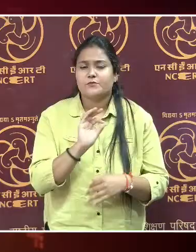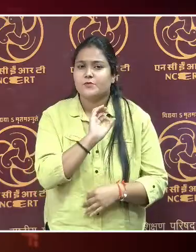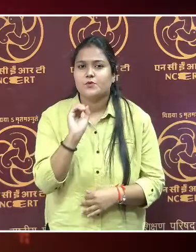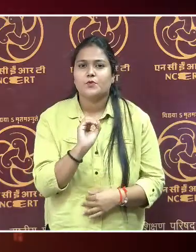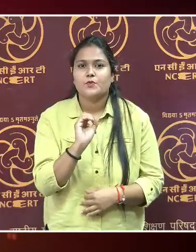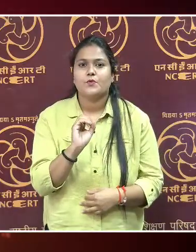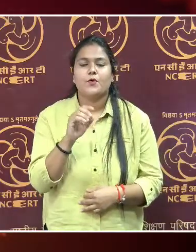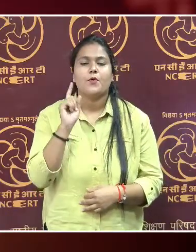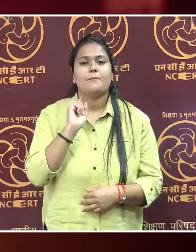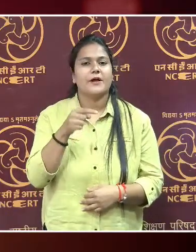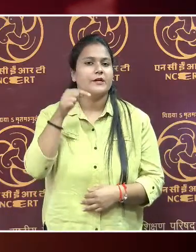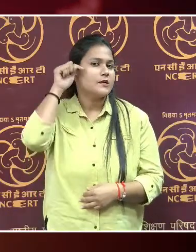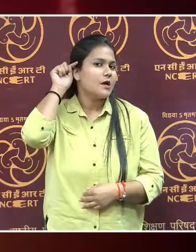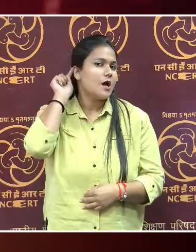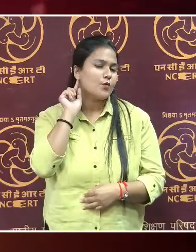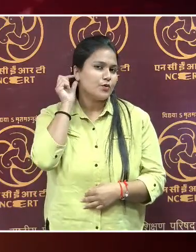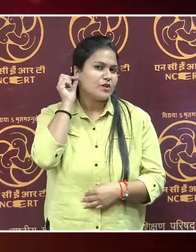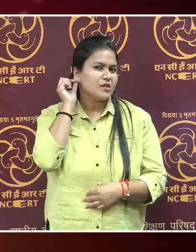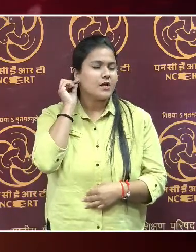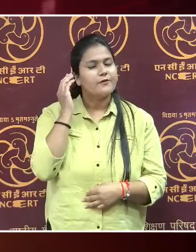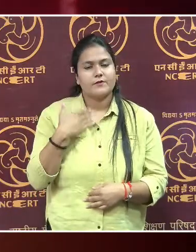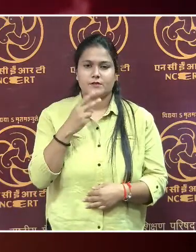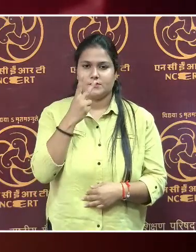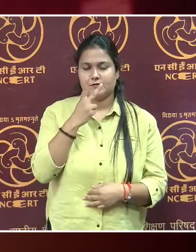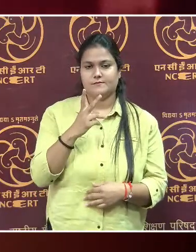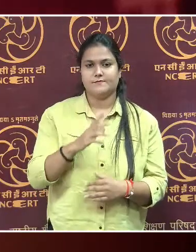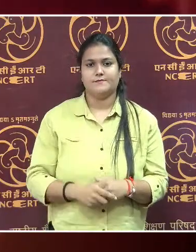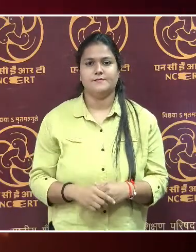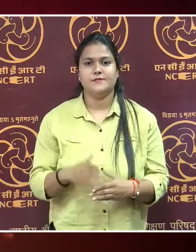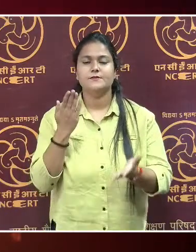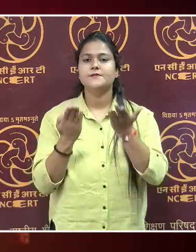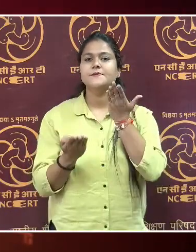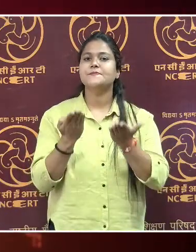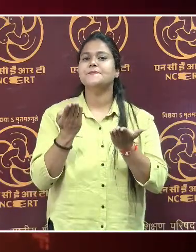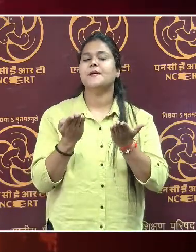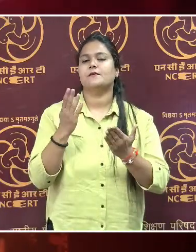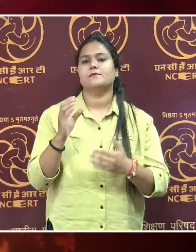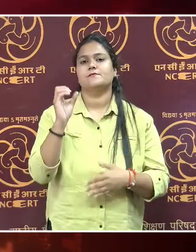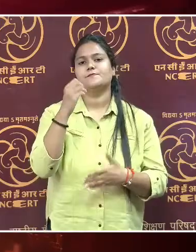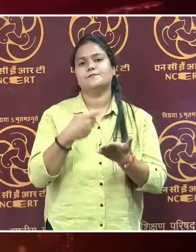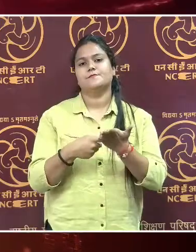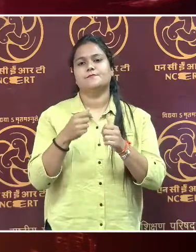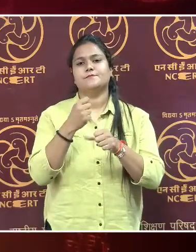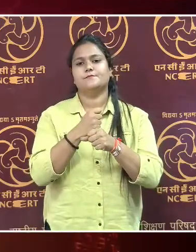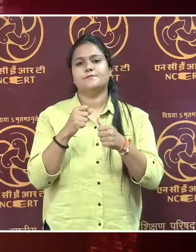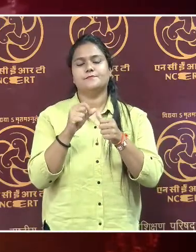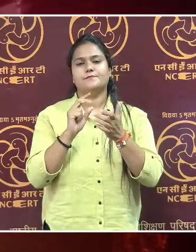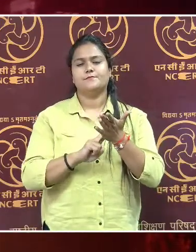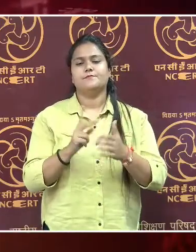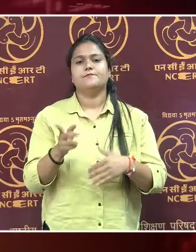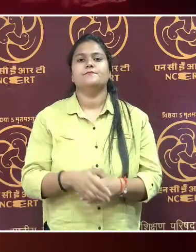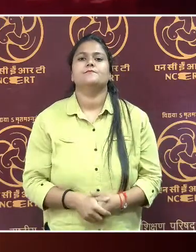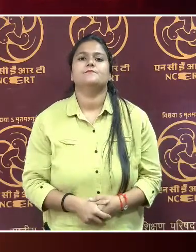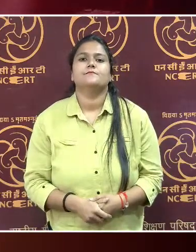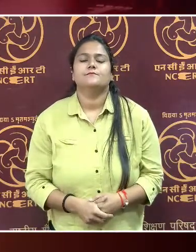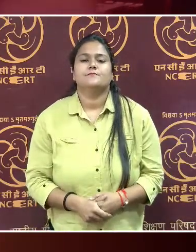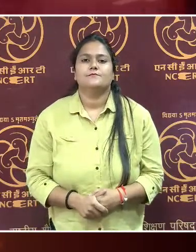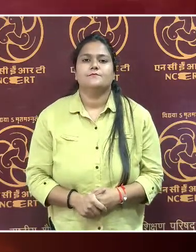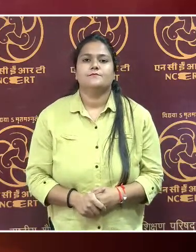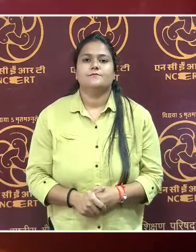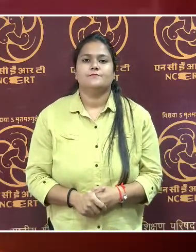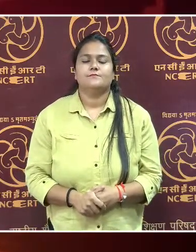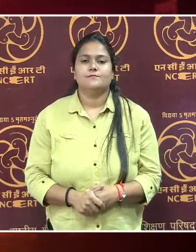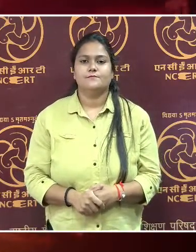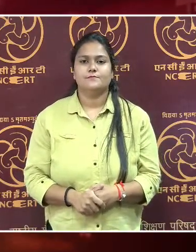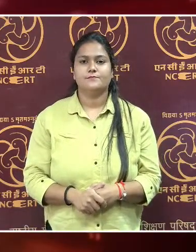Okay, so I think, ma'am, Bharti ma'am, you just told about the balance organ that is also here, which is nothing but your vestibular or semicircular canals,